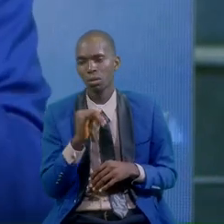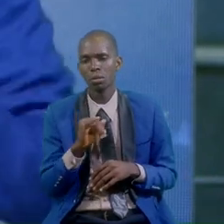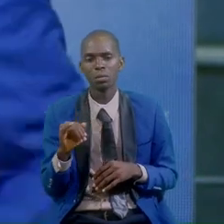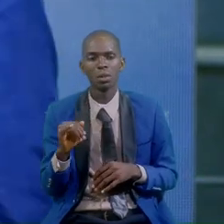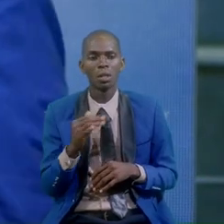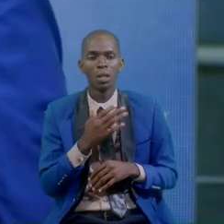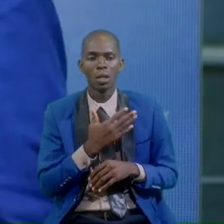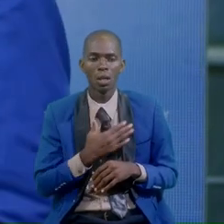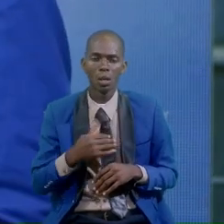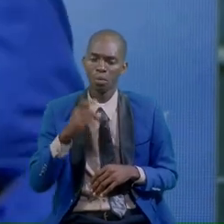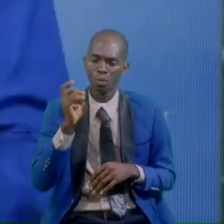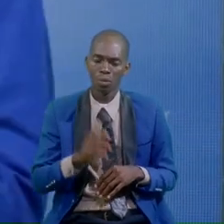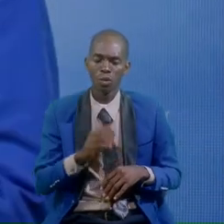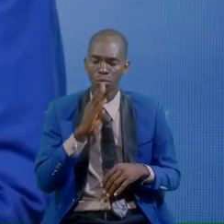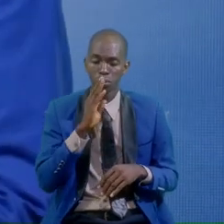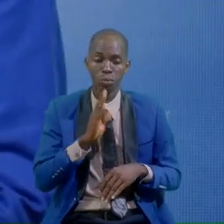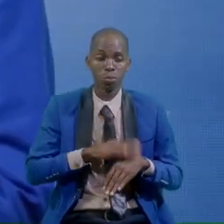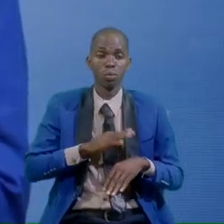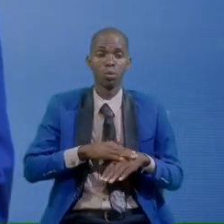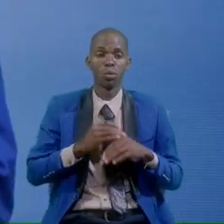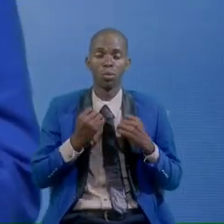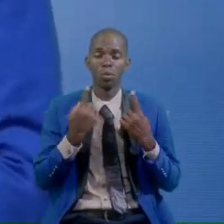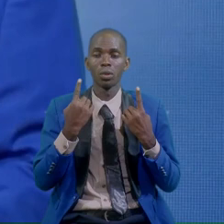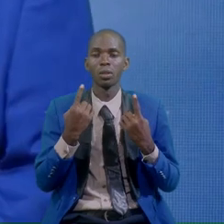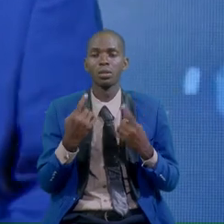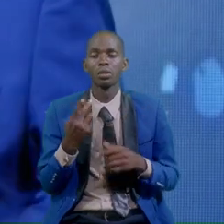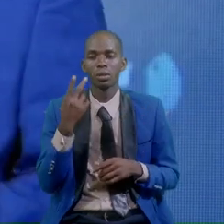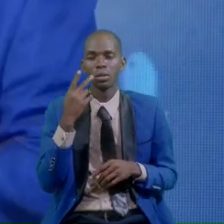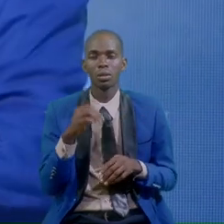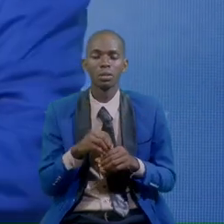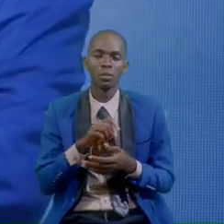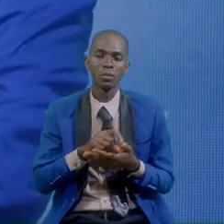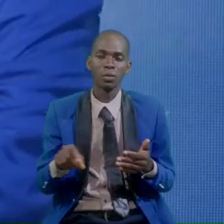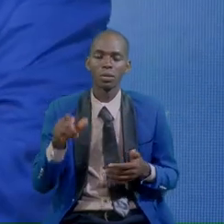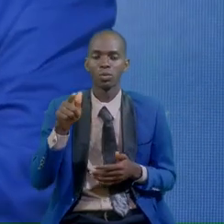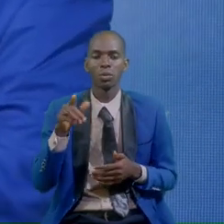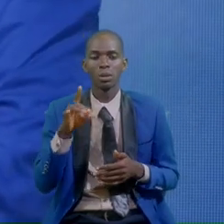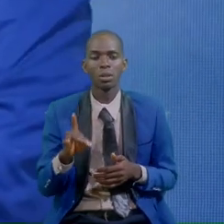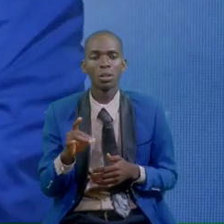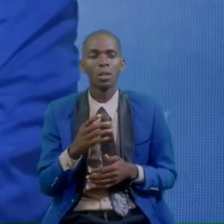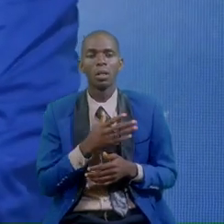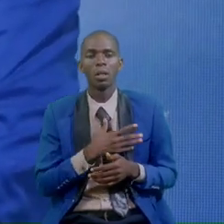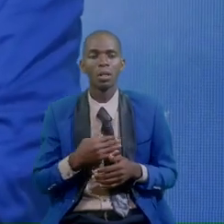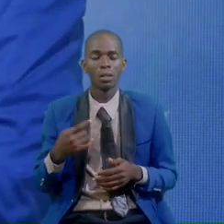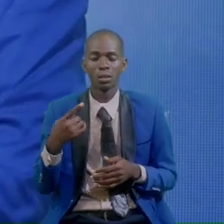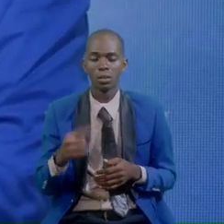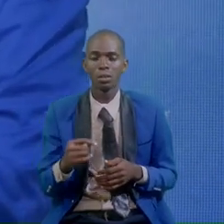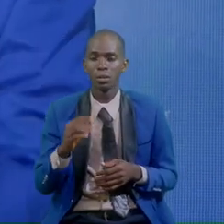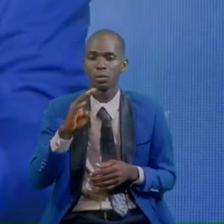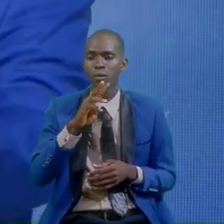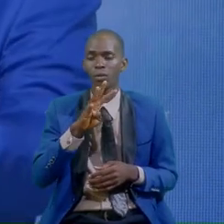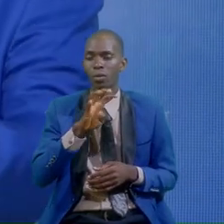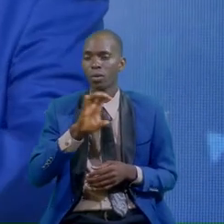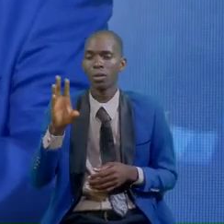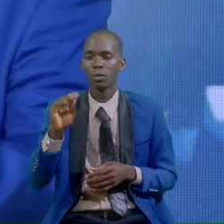must be awake. Look at verse 28. And they cried aloud, and